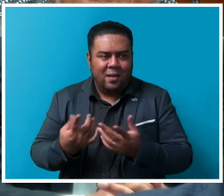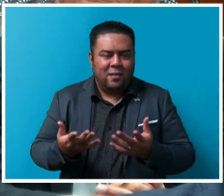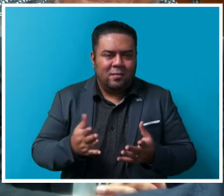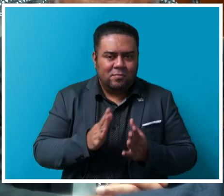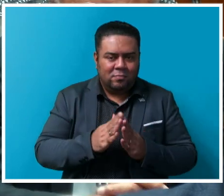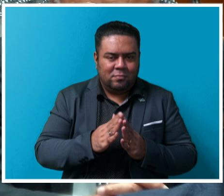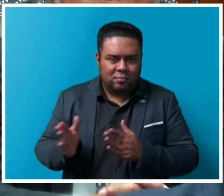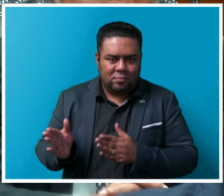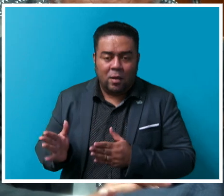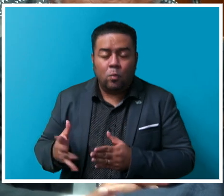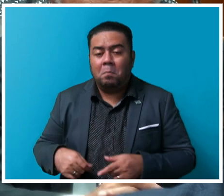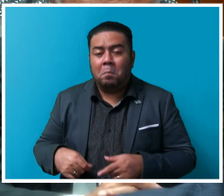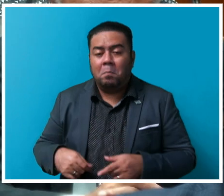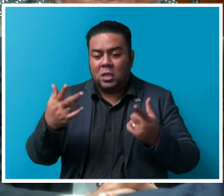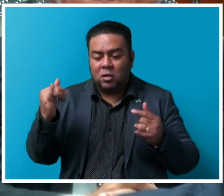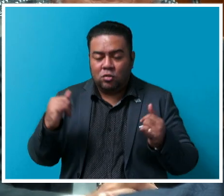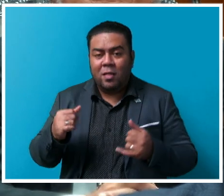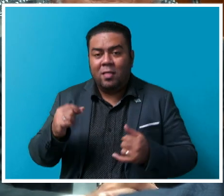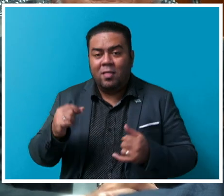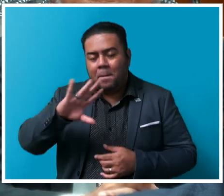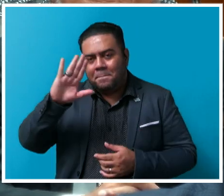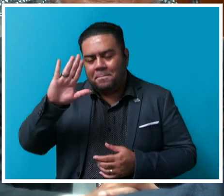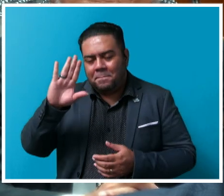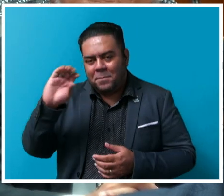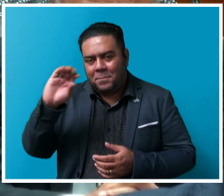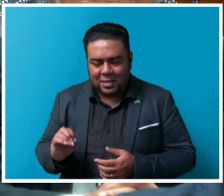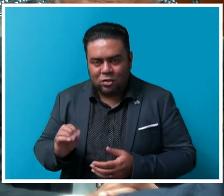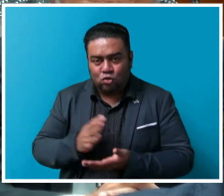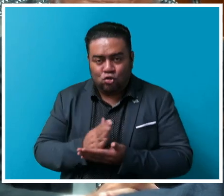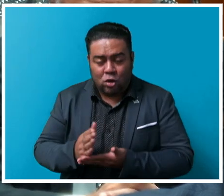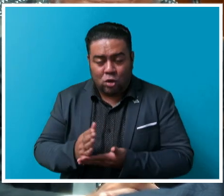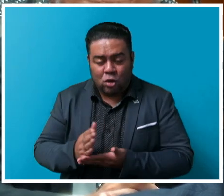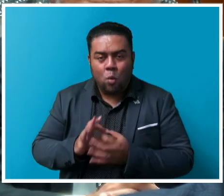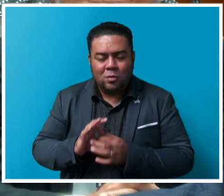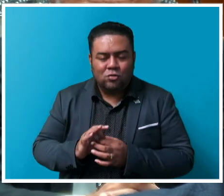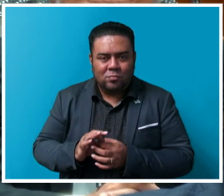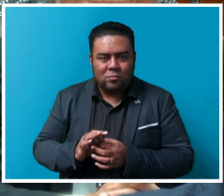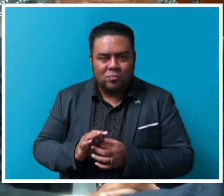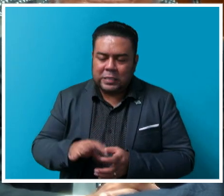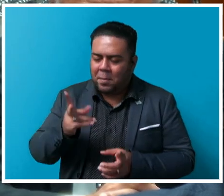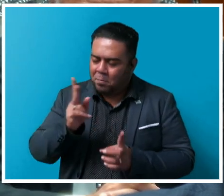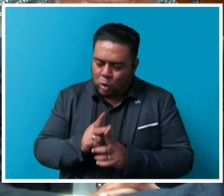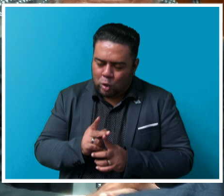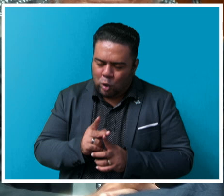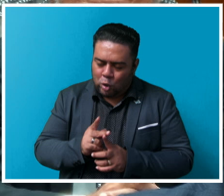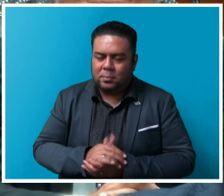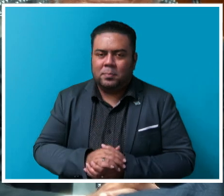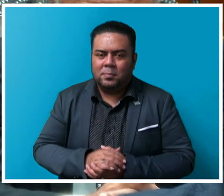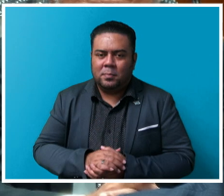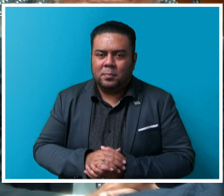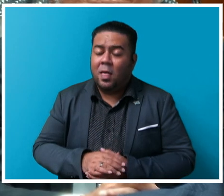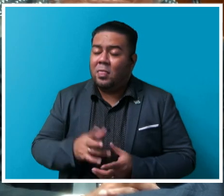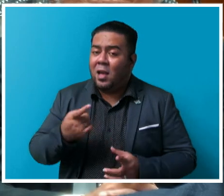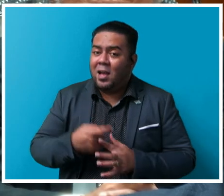Fiji. The return of the 10% share ownership to the landowners is a priority. The Kava